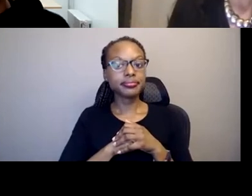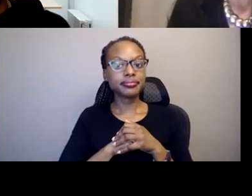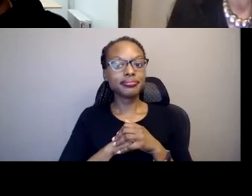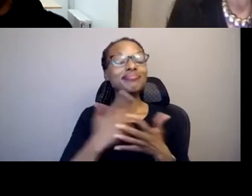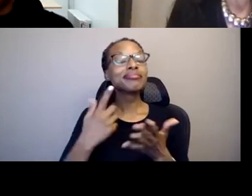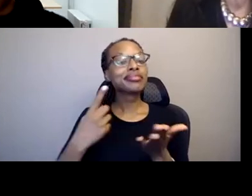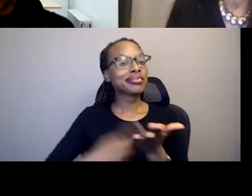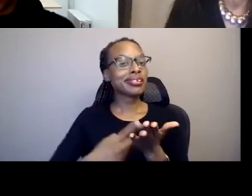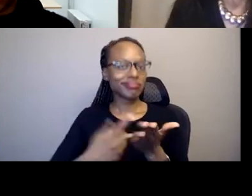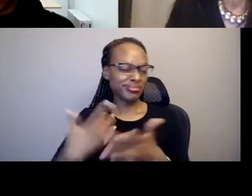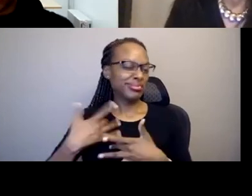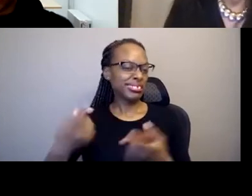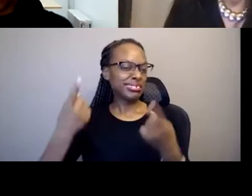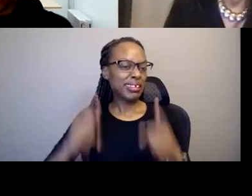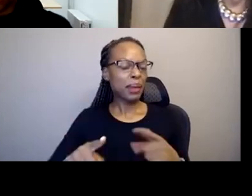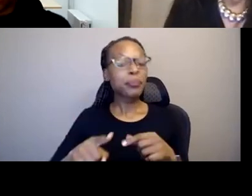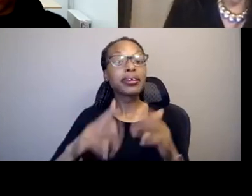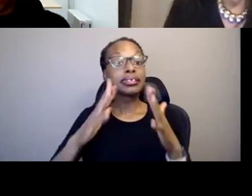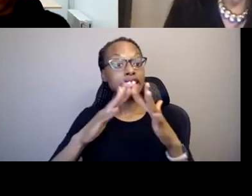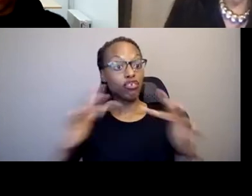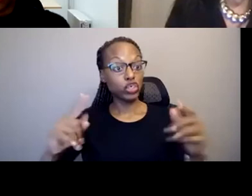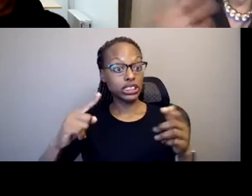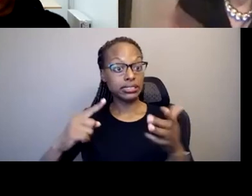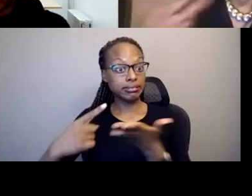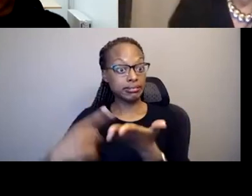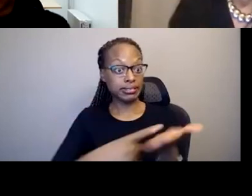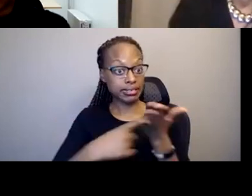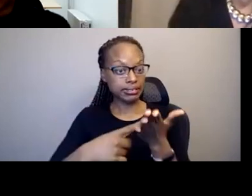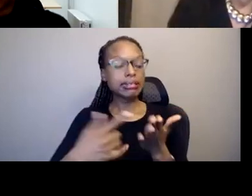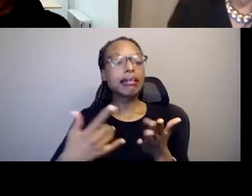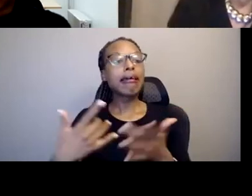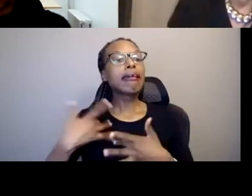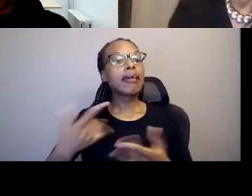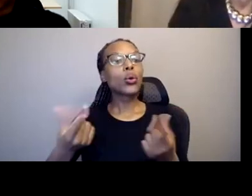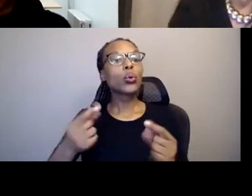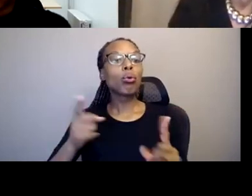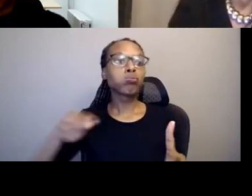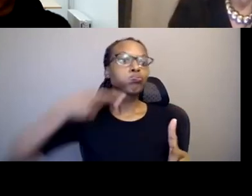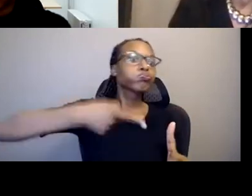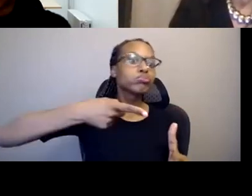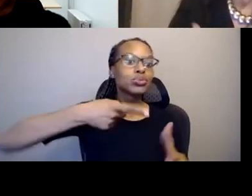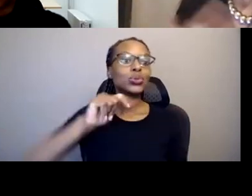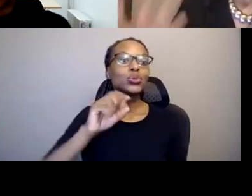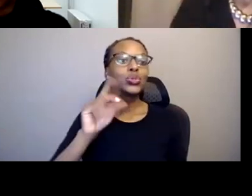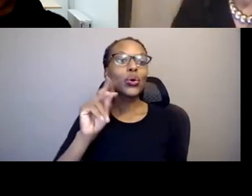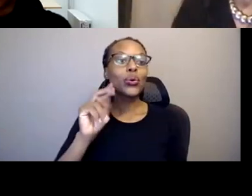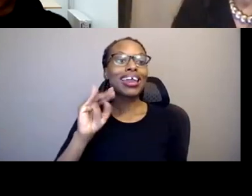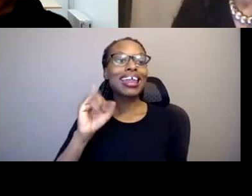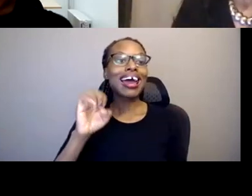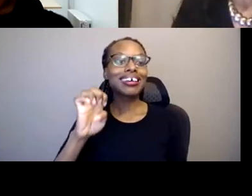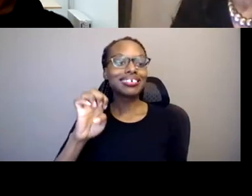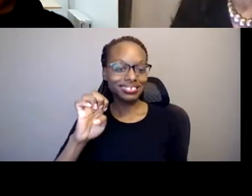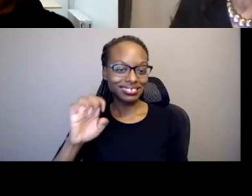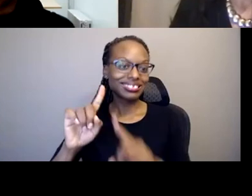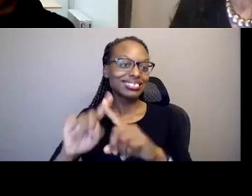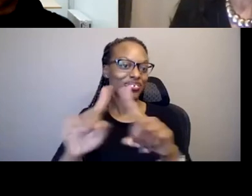tokenize people of color. And so I really don't want to speak for our guests. I want them to be able to feel like their